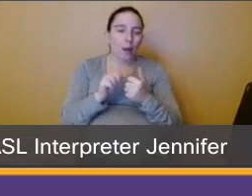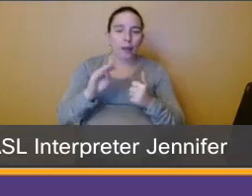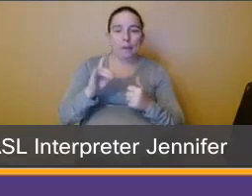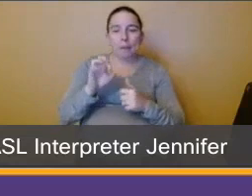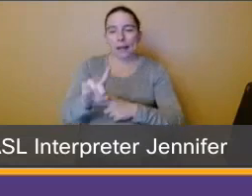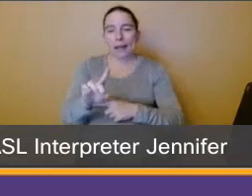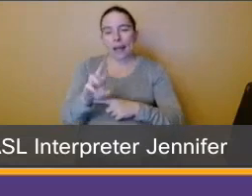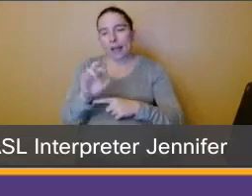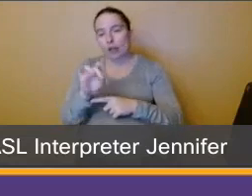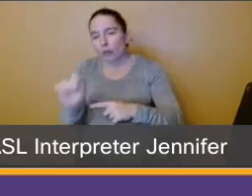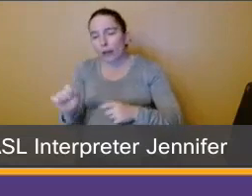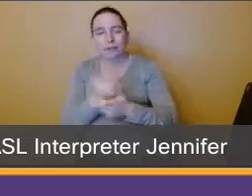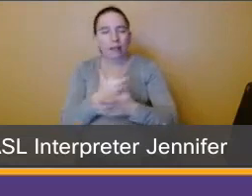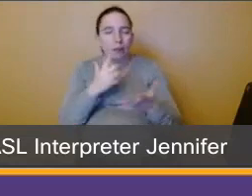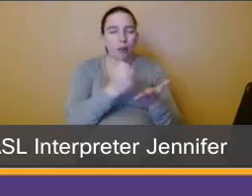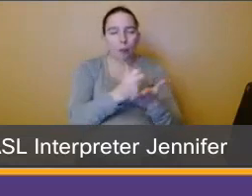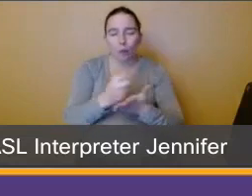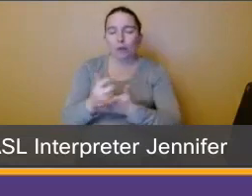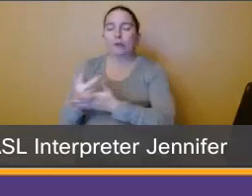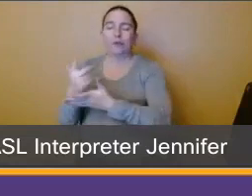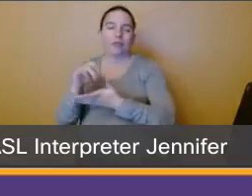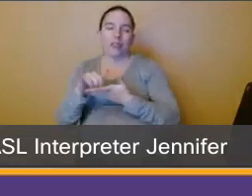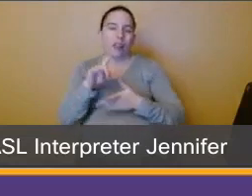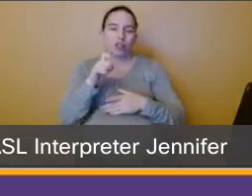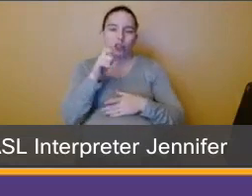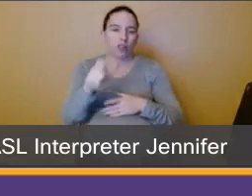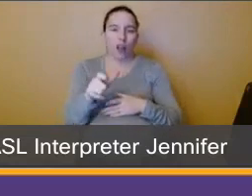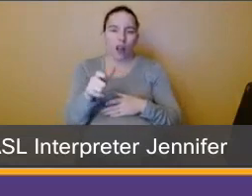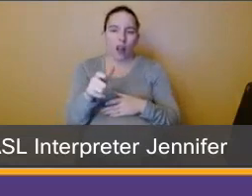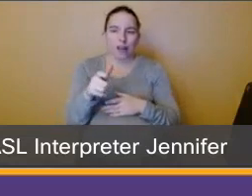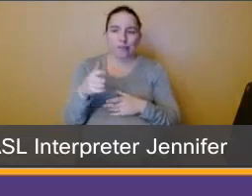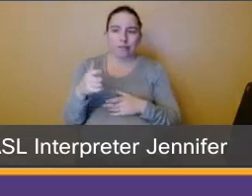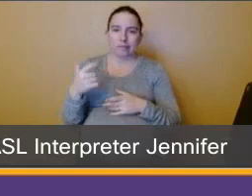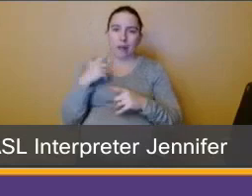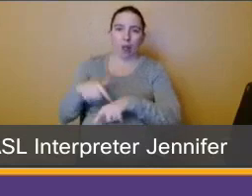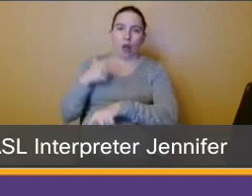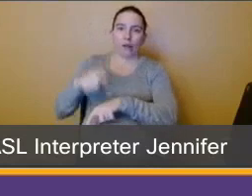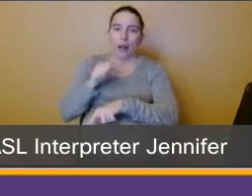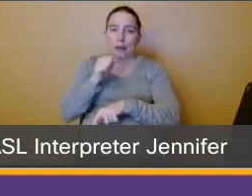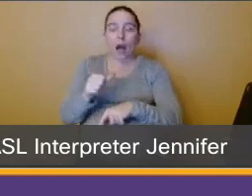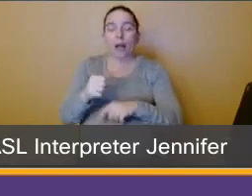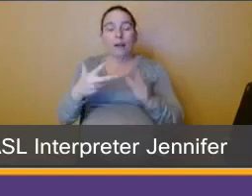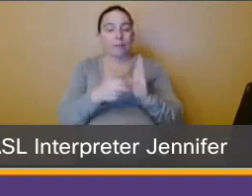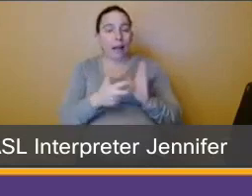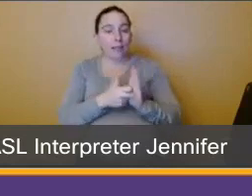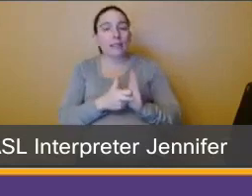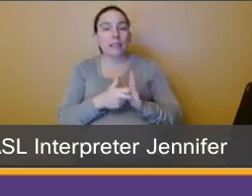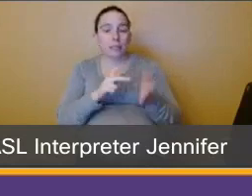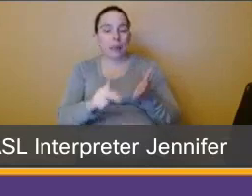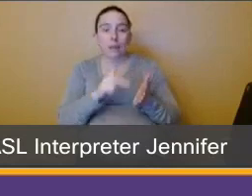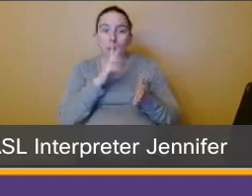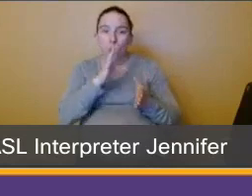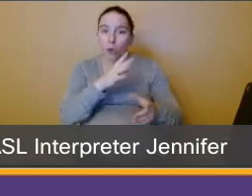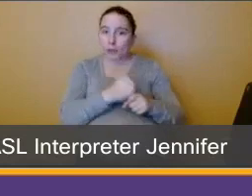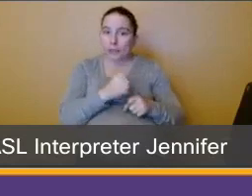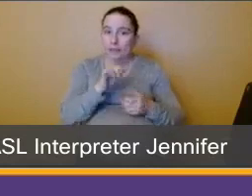approved. That one should not be a big holdup. Again, the vaccine incentive payment, you'll receive it, but that's